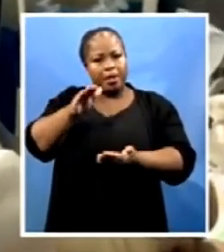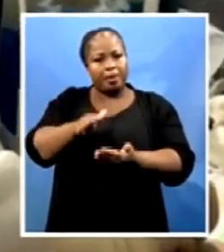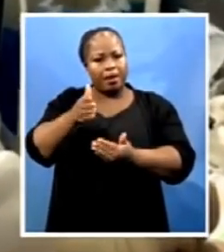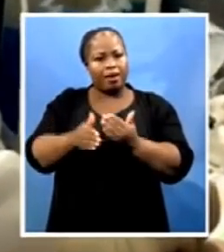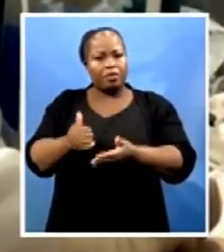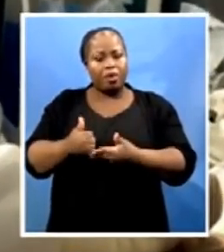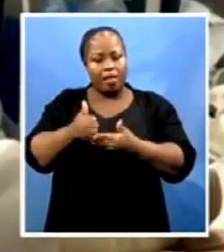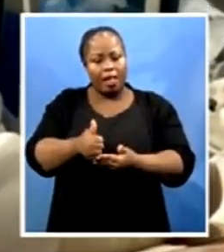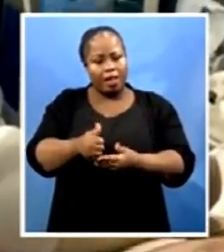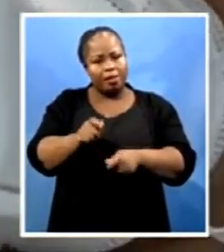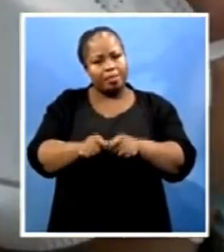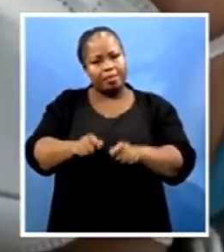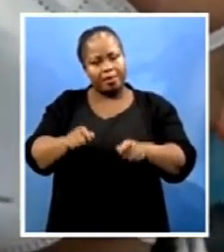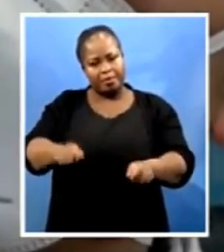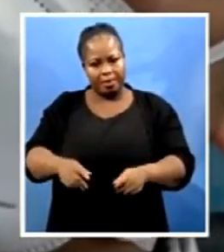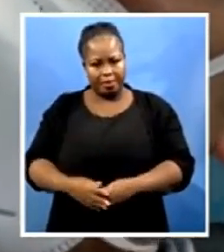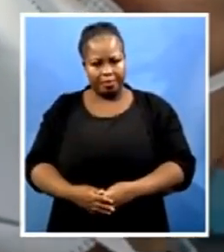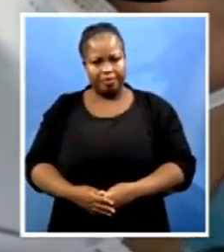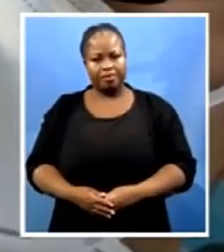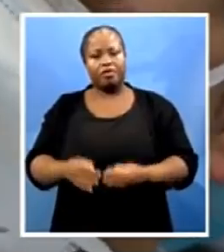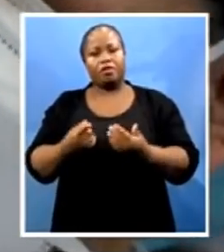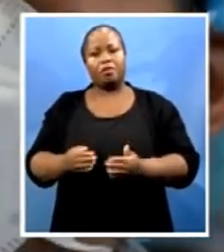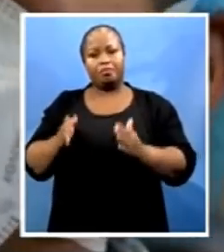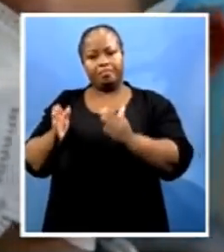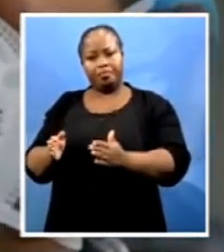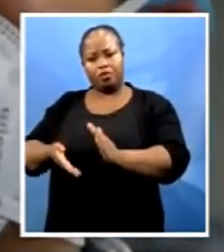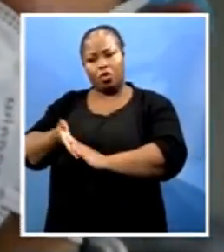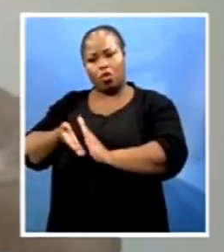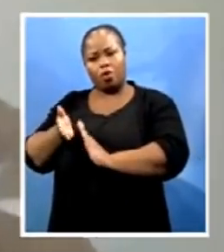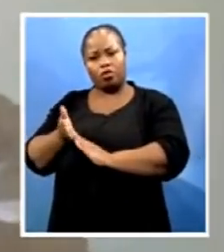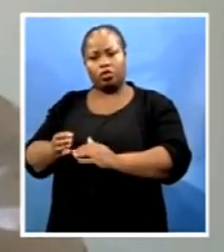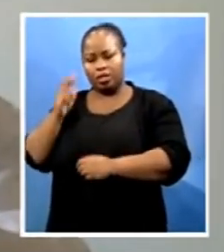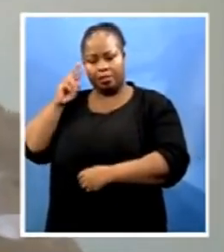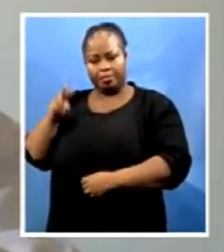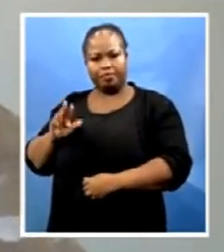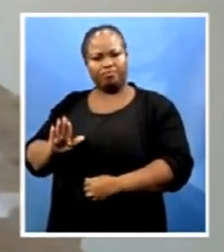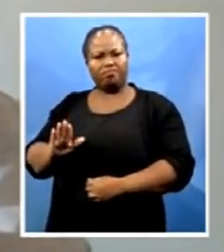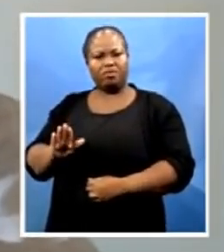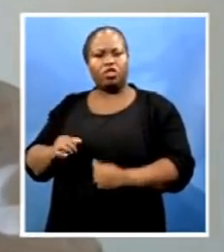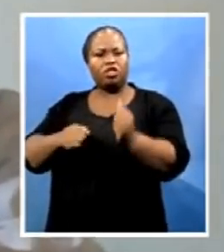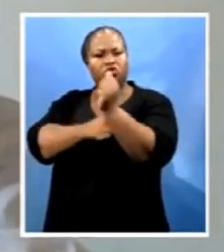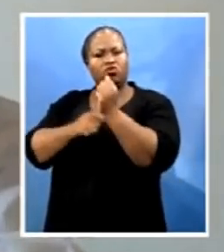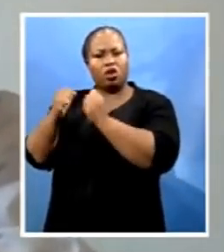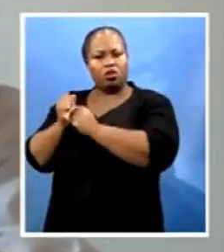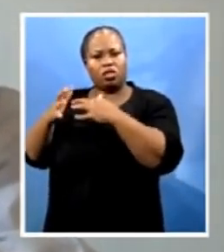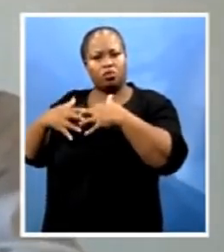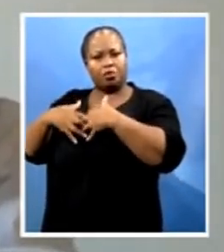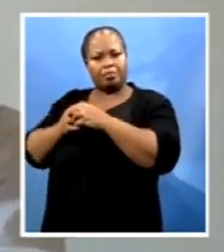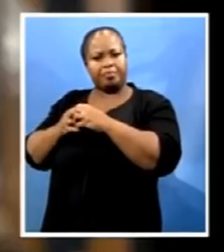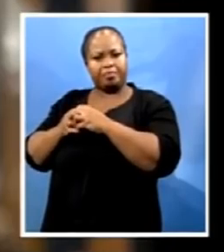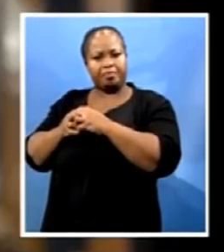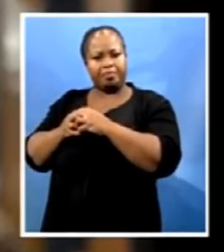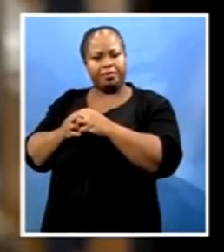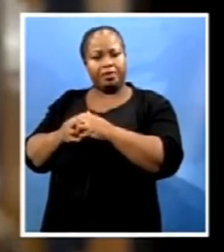perspective, we have formalized various structures that will help us and enable us to function